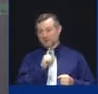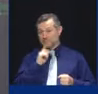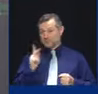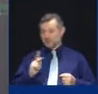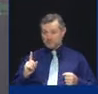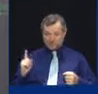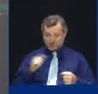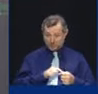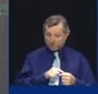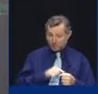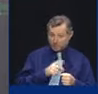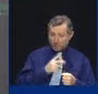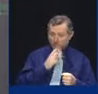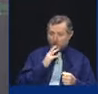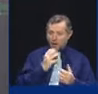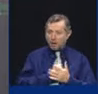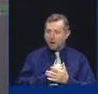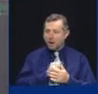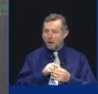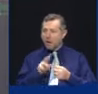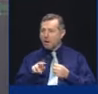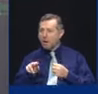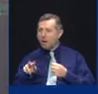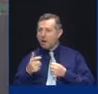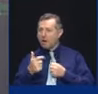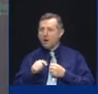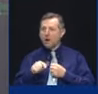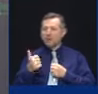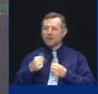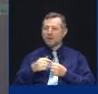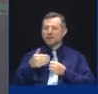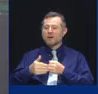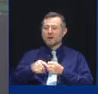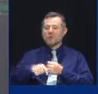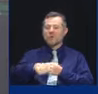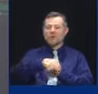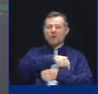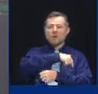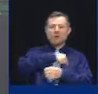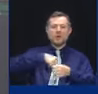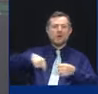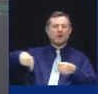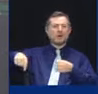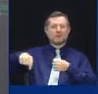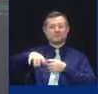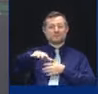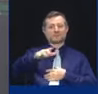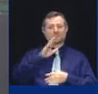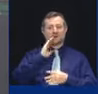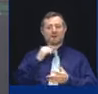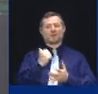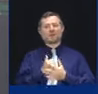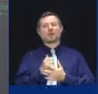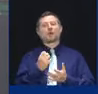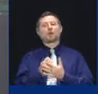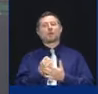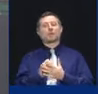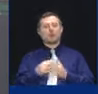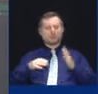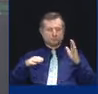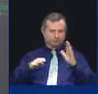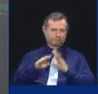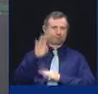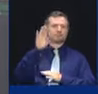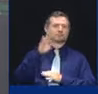people to see everything else that we have here. And it is going to be an economic engine for the entire